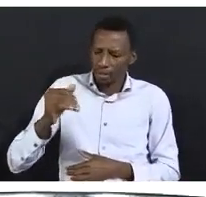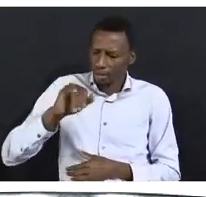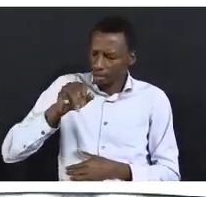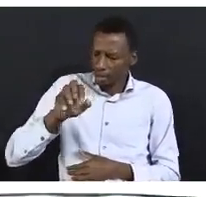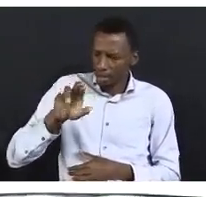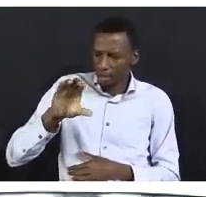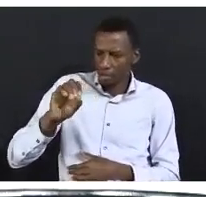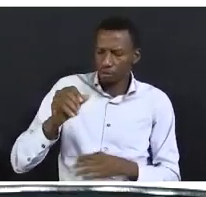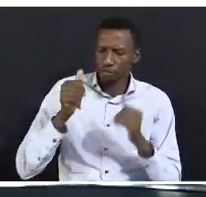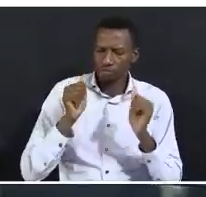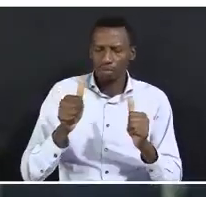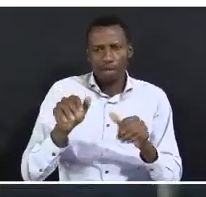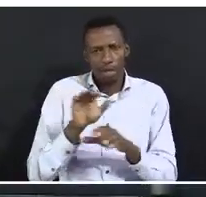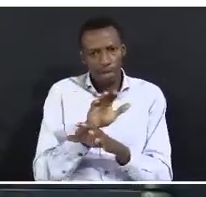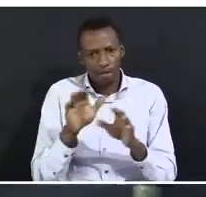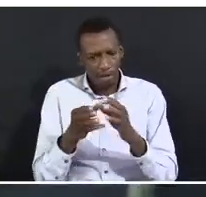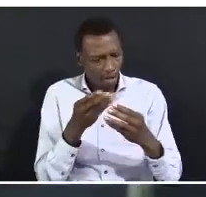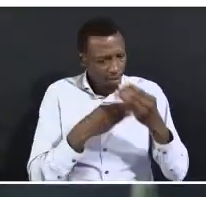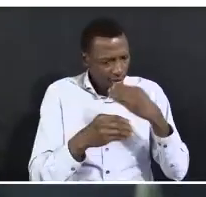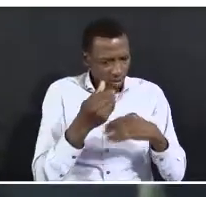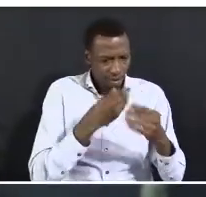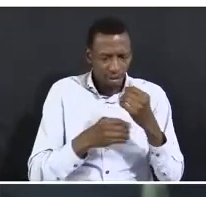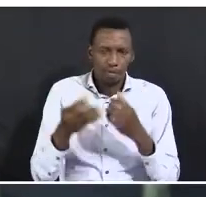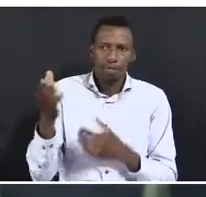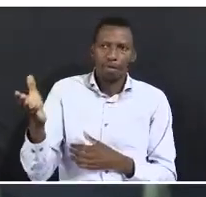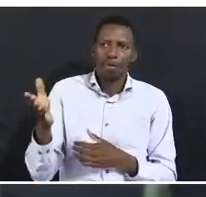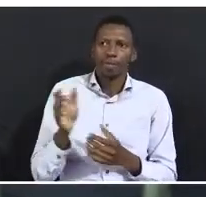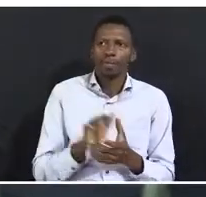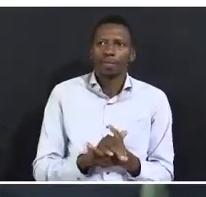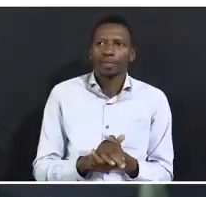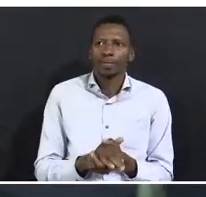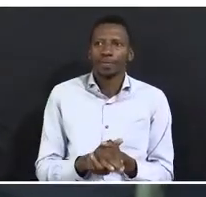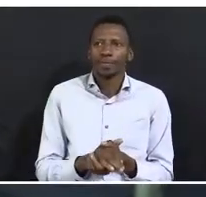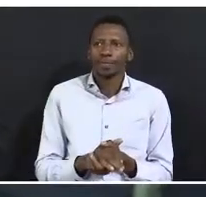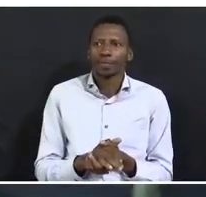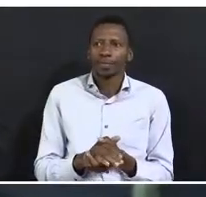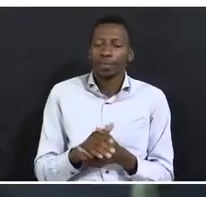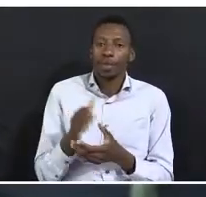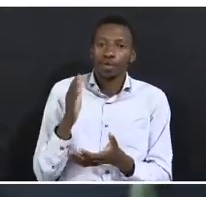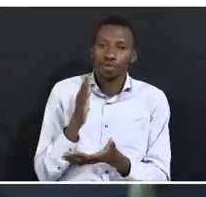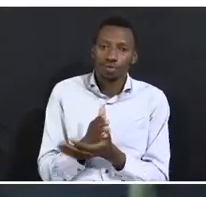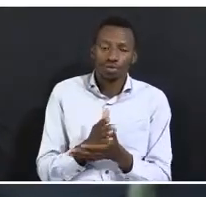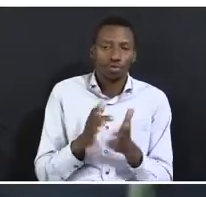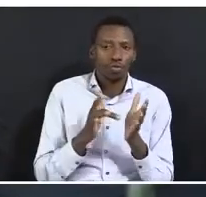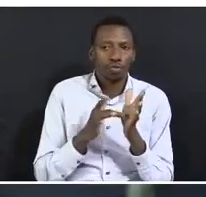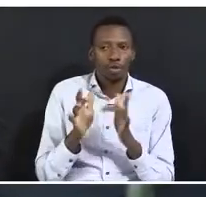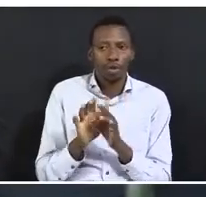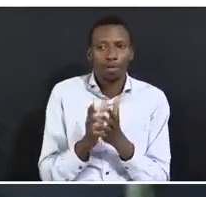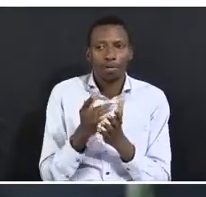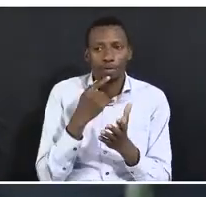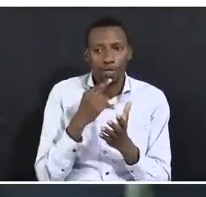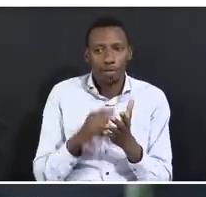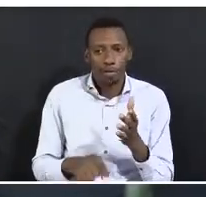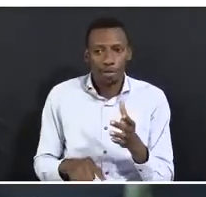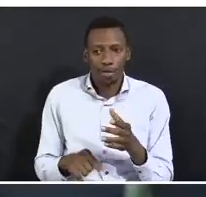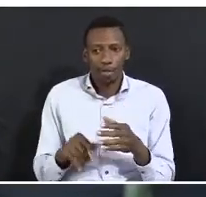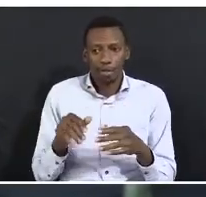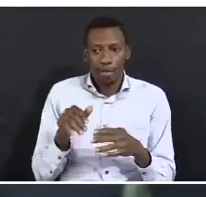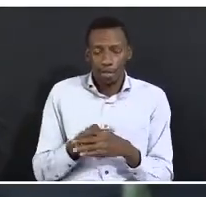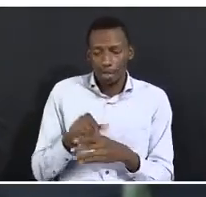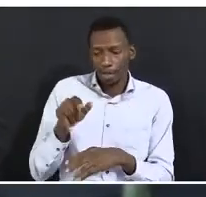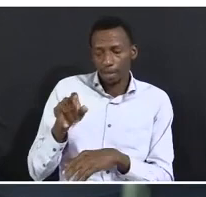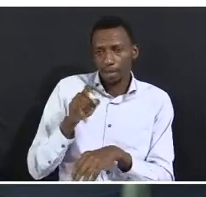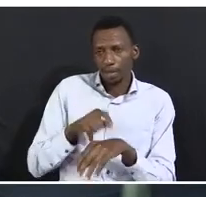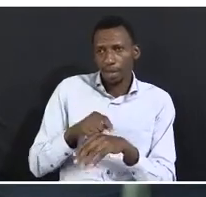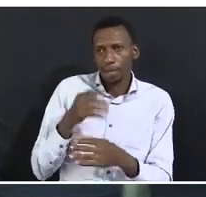could sell in Jericho. Are you with me? In fact, the Bible says that this city, during this time,